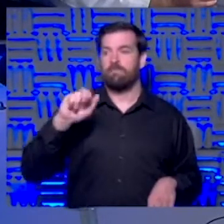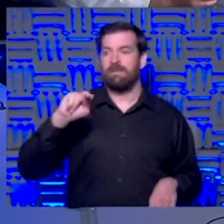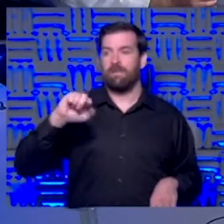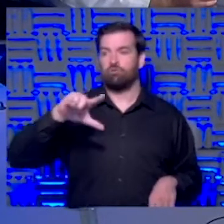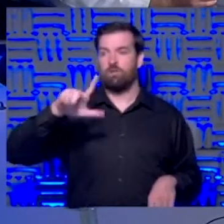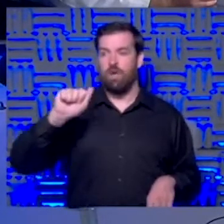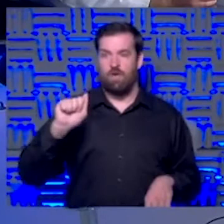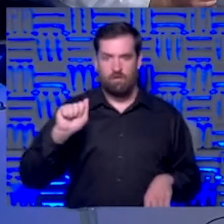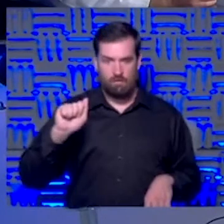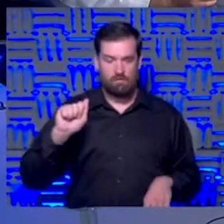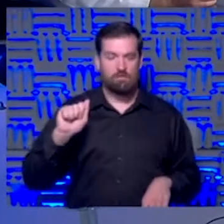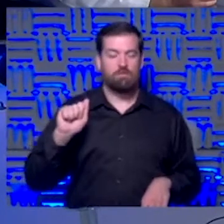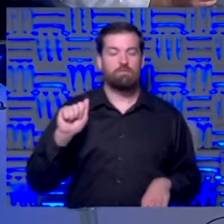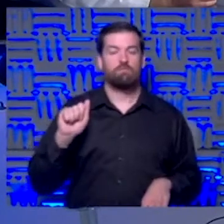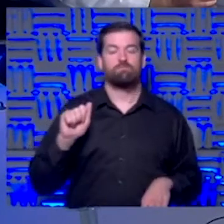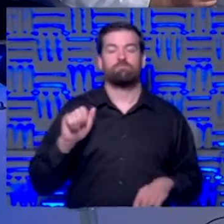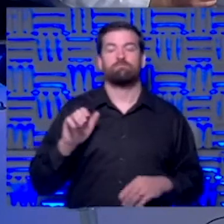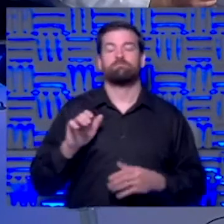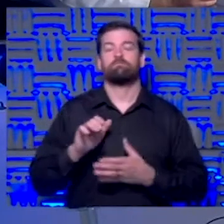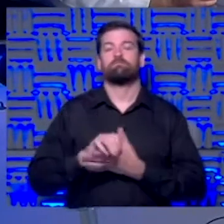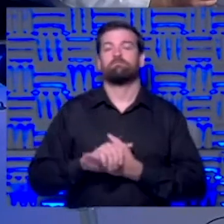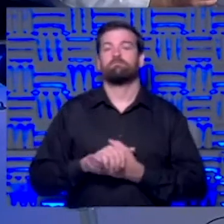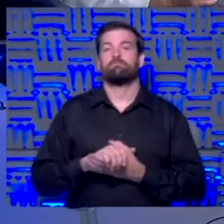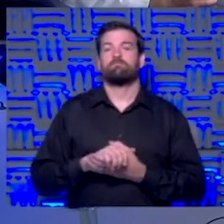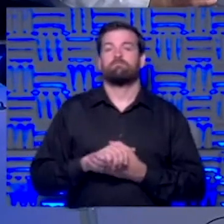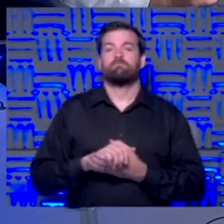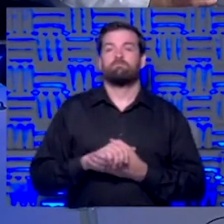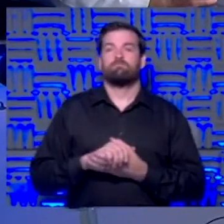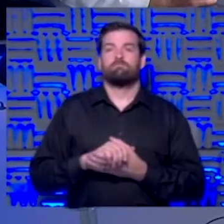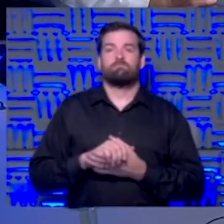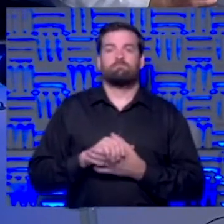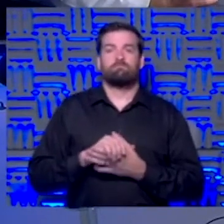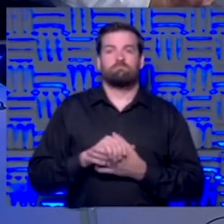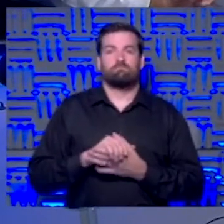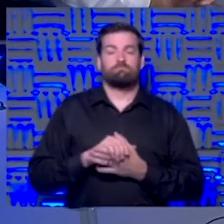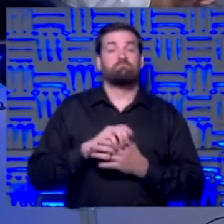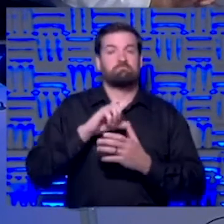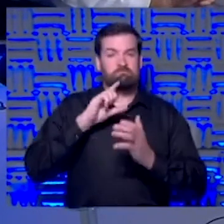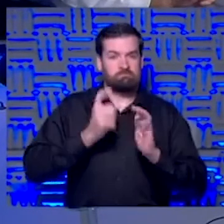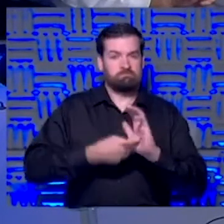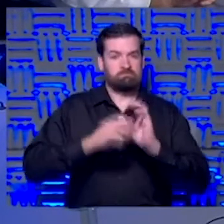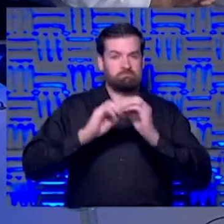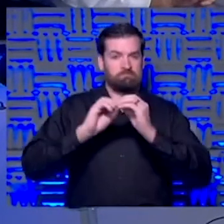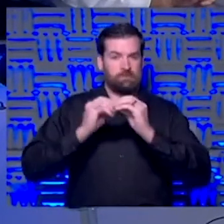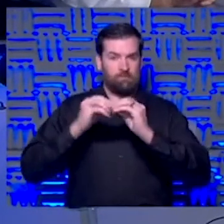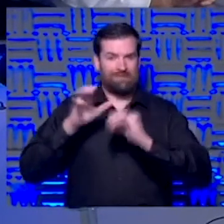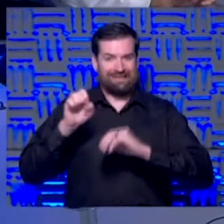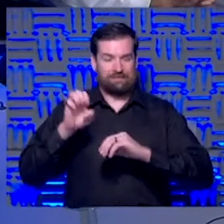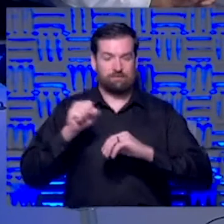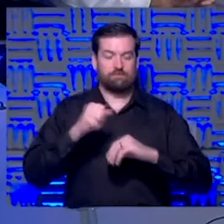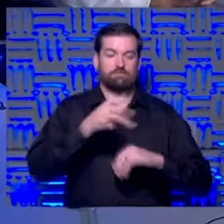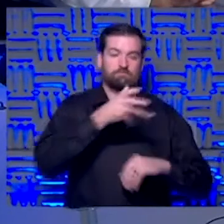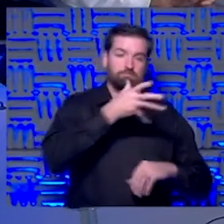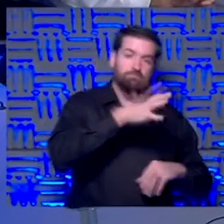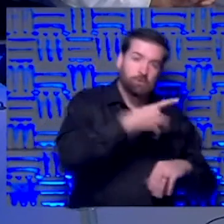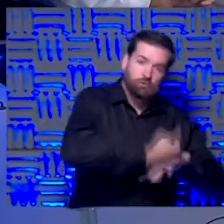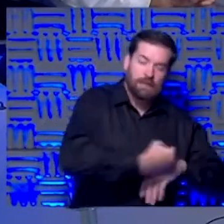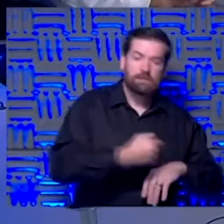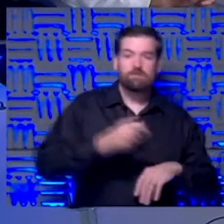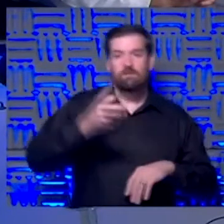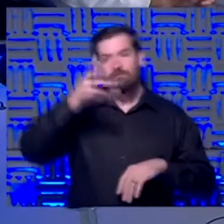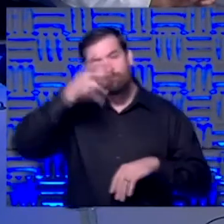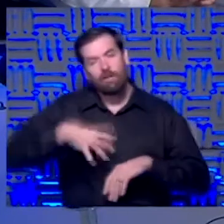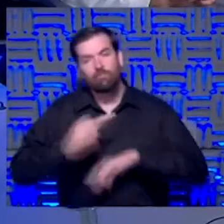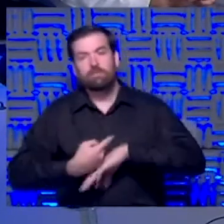Angela, and it has to do with there were upticks in the numbers after Mother's Day, Father's Day,